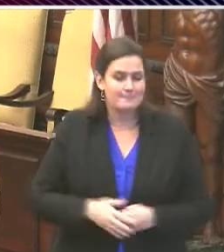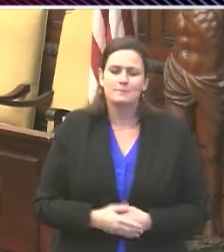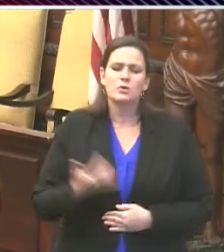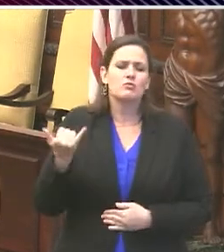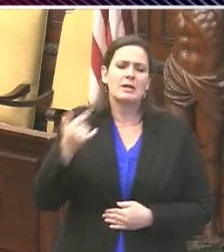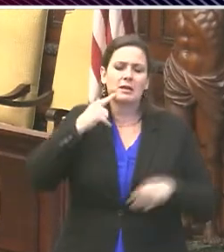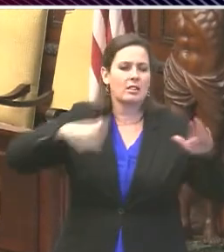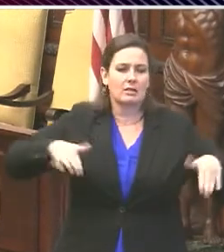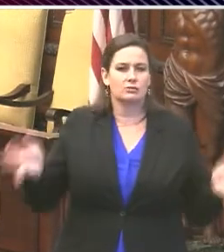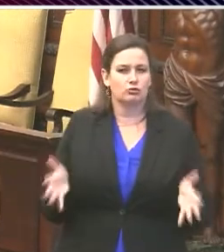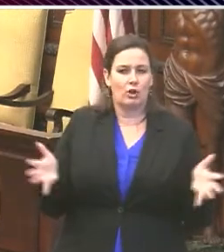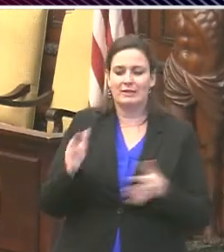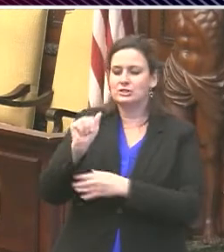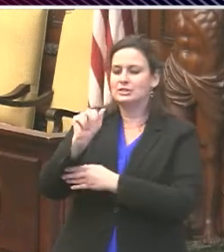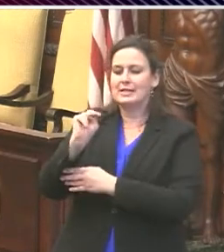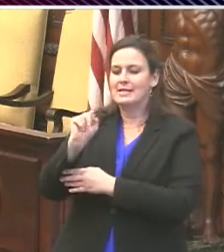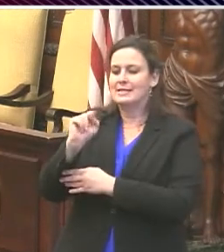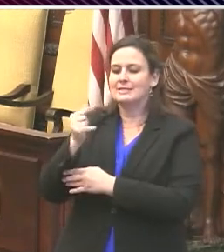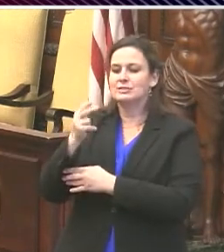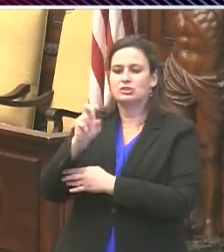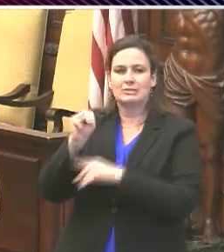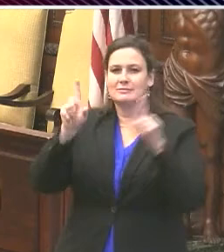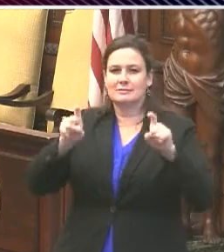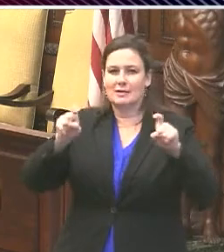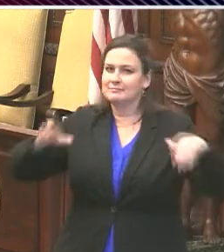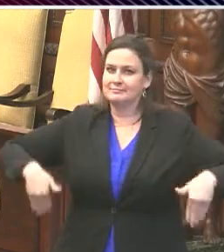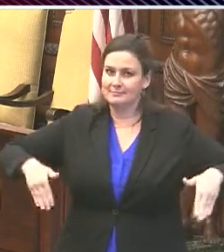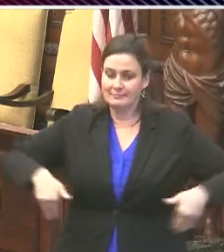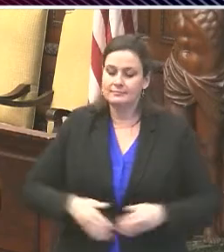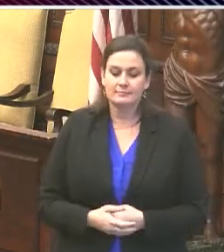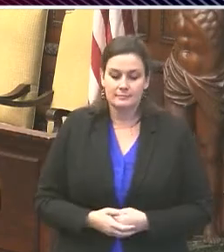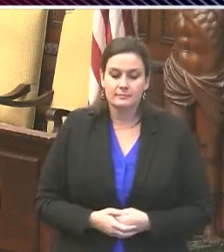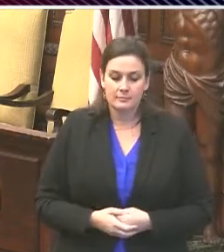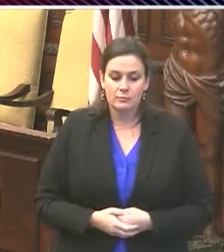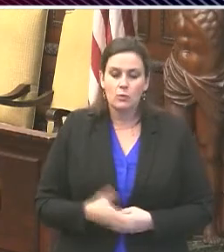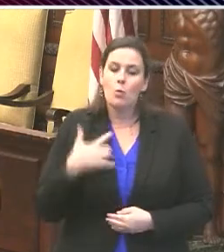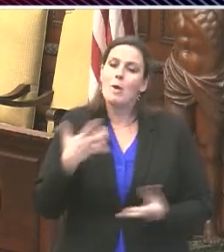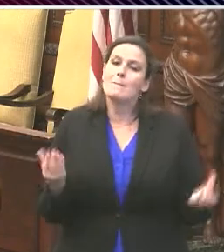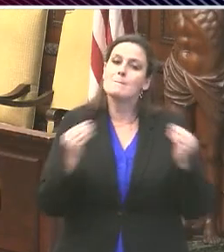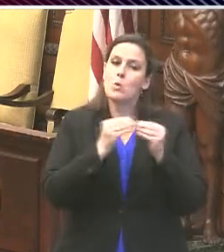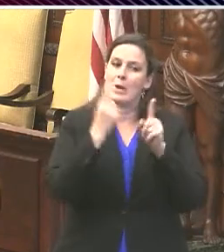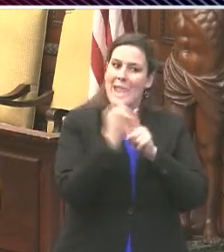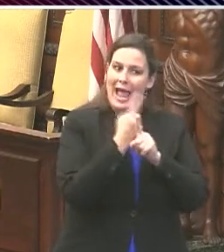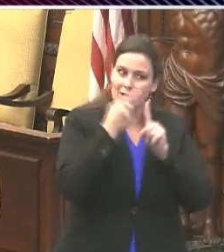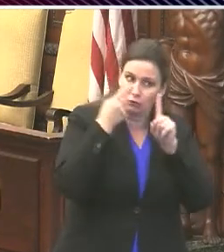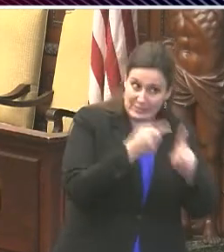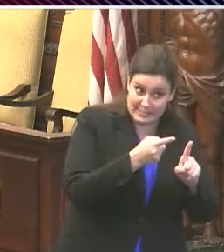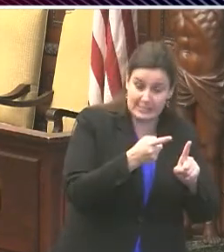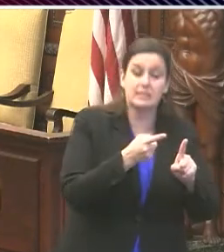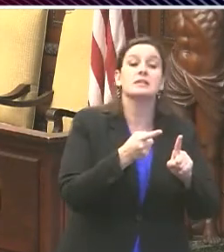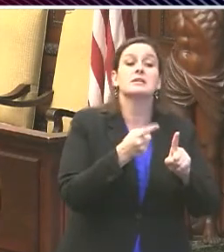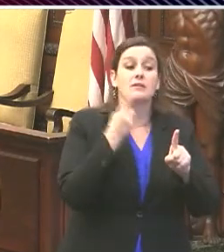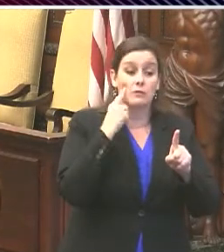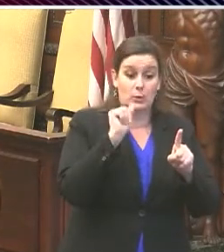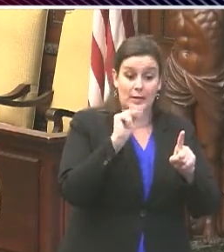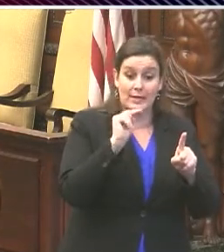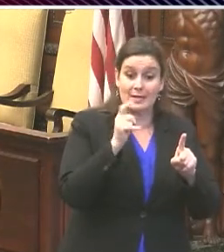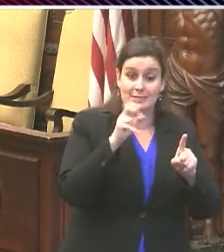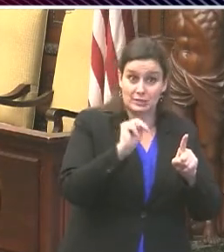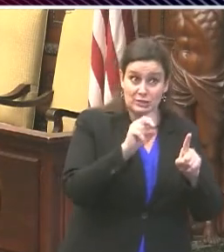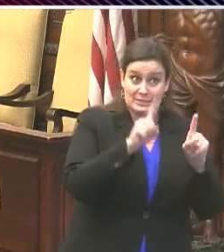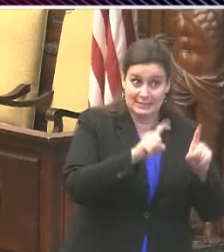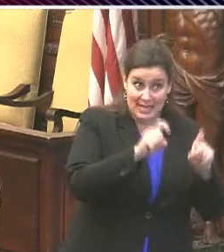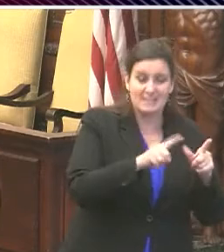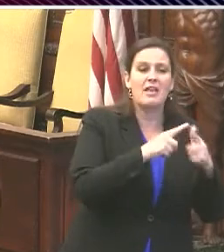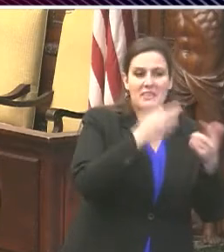those antigen tests. When we get one that has a higher accuracy, then we might very much change. So we are going to, as much as